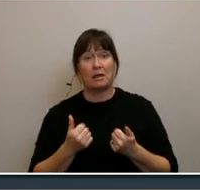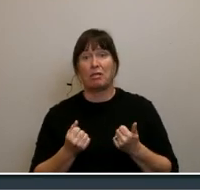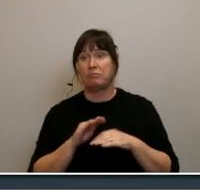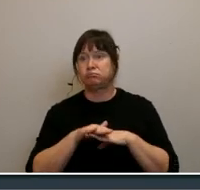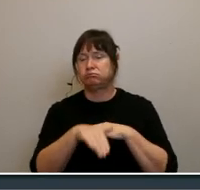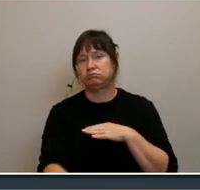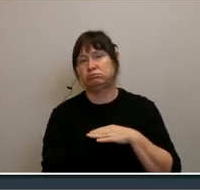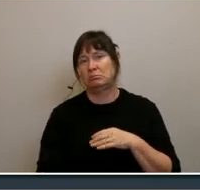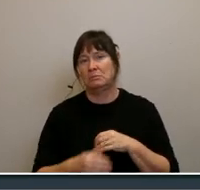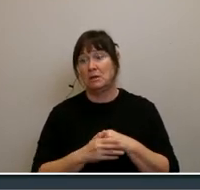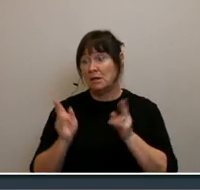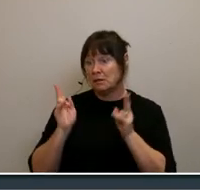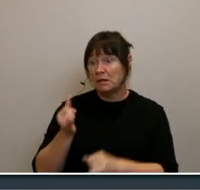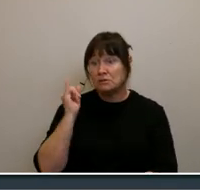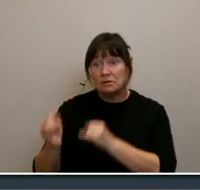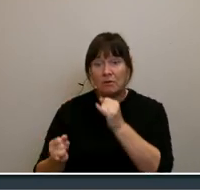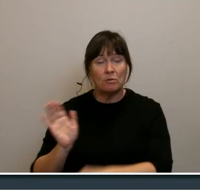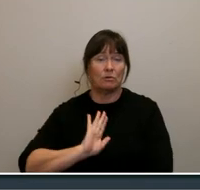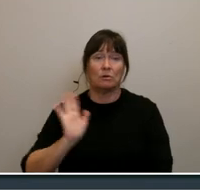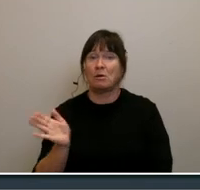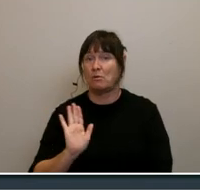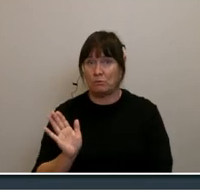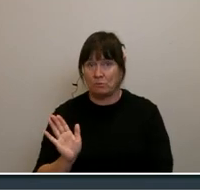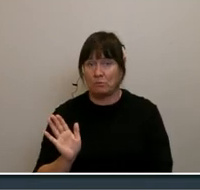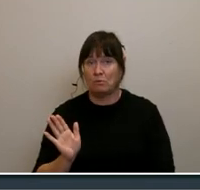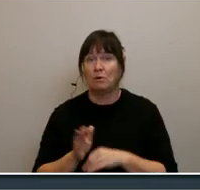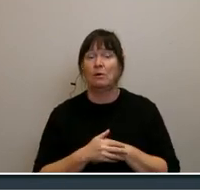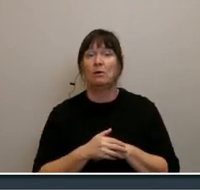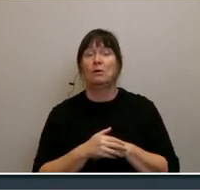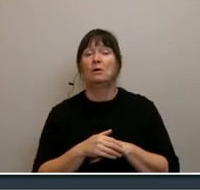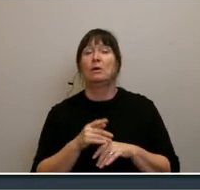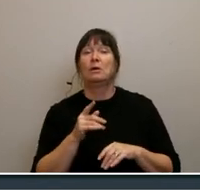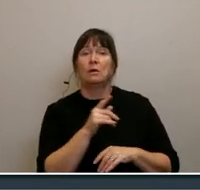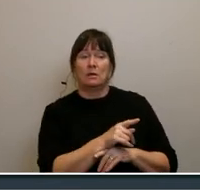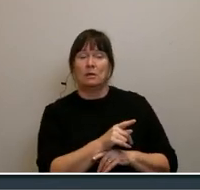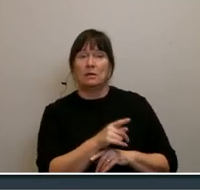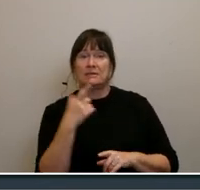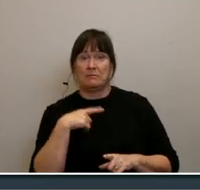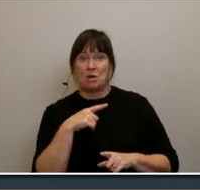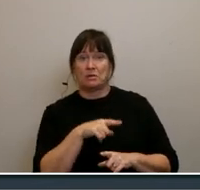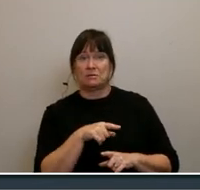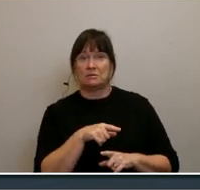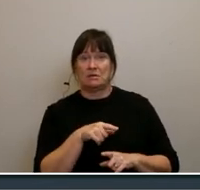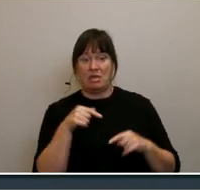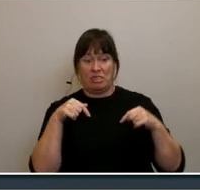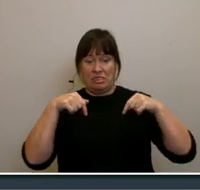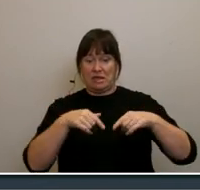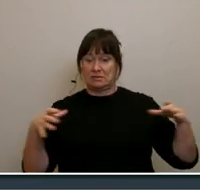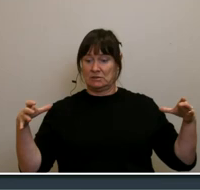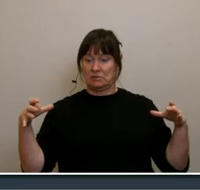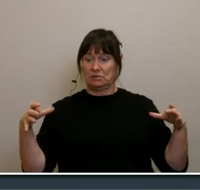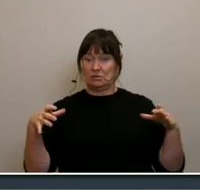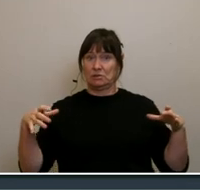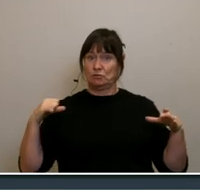None of this will be the fault of nature itself. It will largely be inflicted by the inaction of this generation